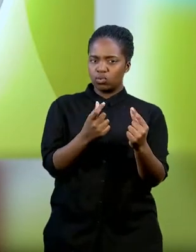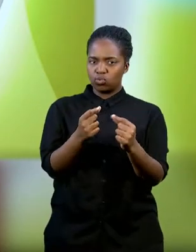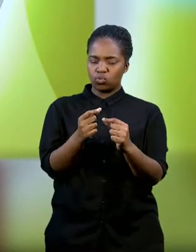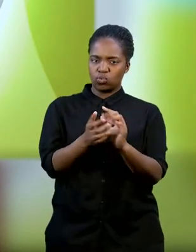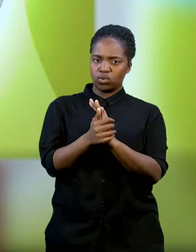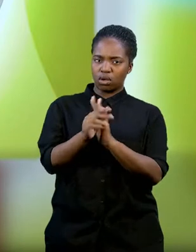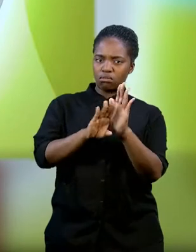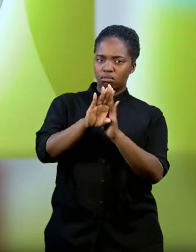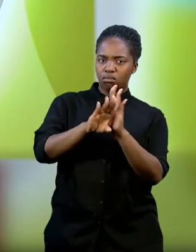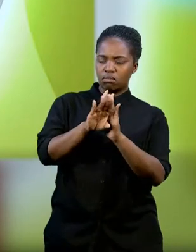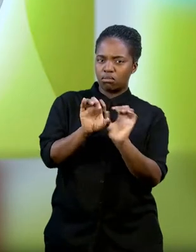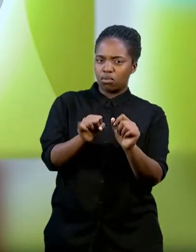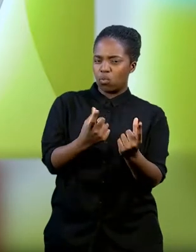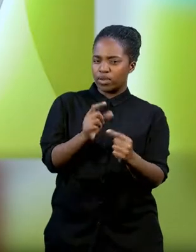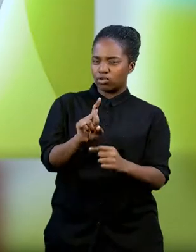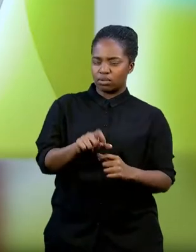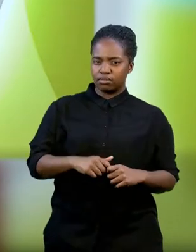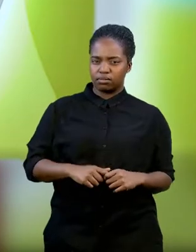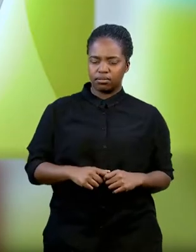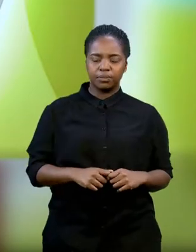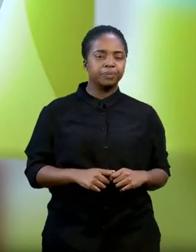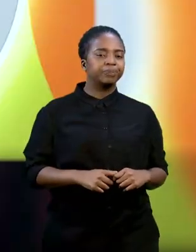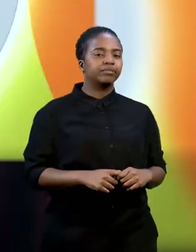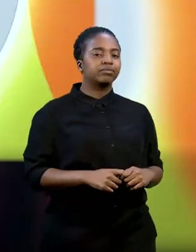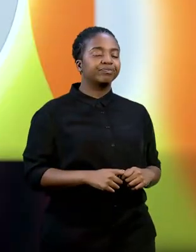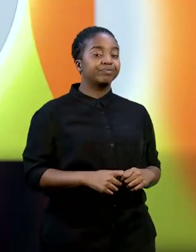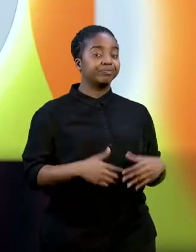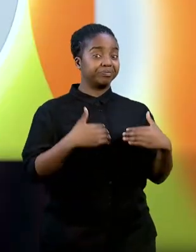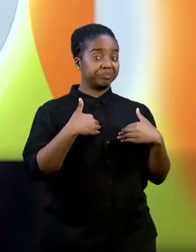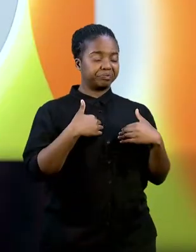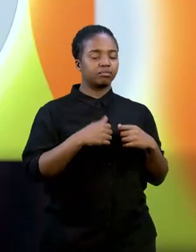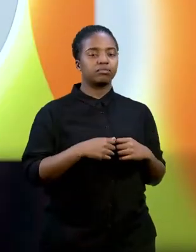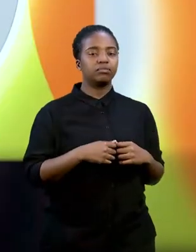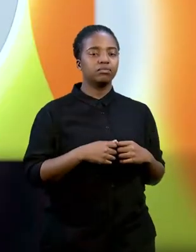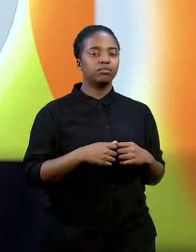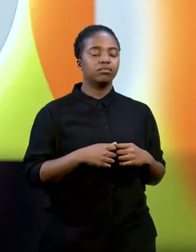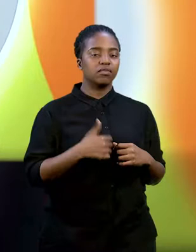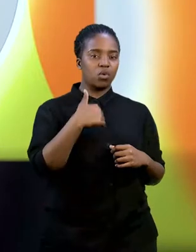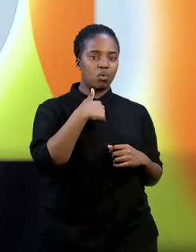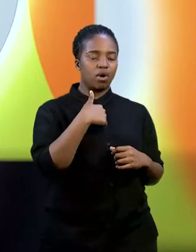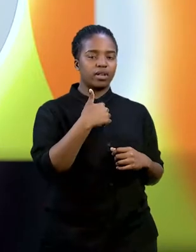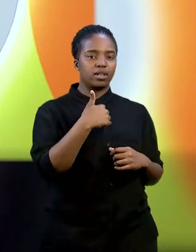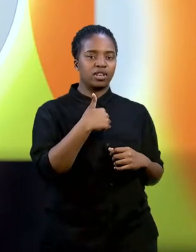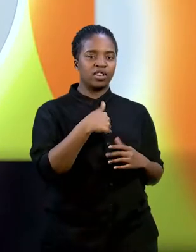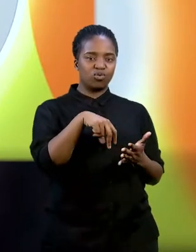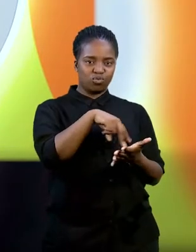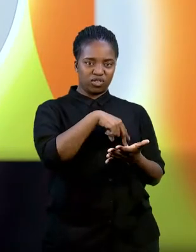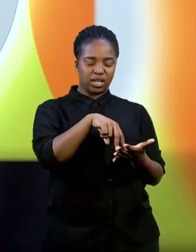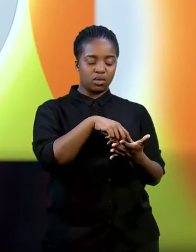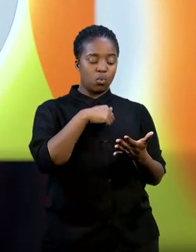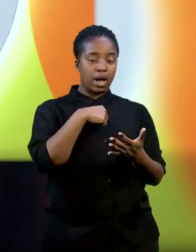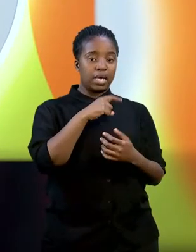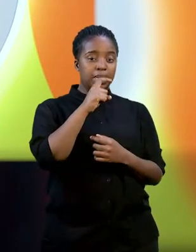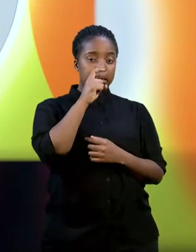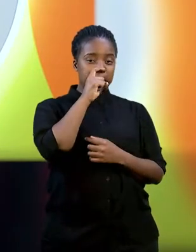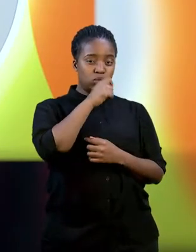gona o ikamohela and le hore o qetetse o ikamohetse o entse jwang? Ne ke hore ne ke sa utlwisise hore baneng nna ke fapane ho bana ba